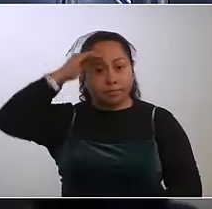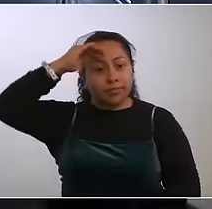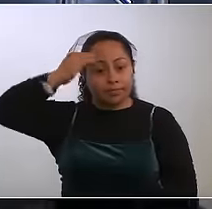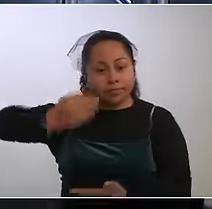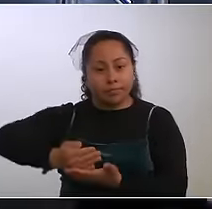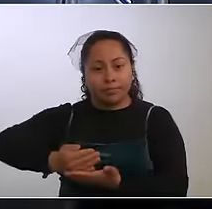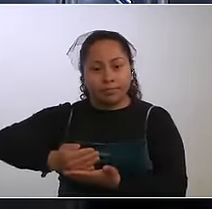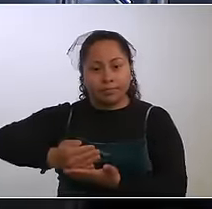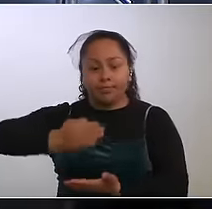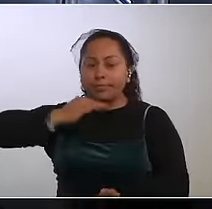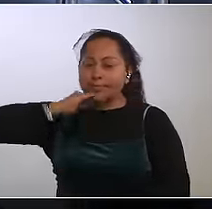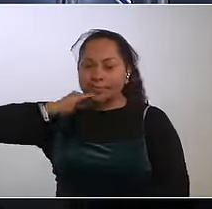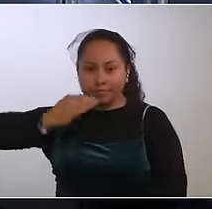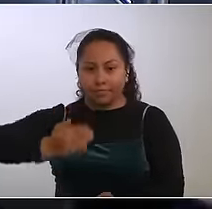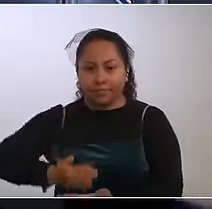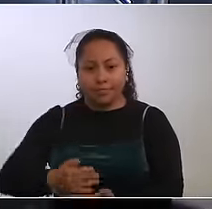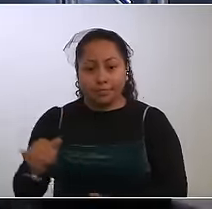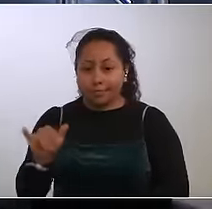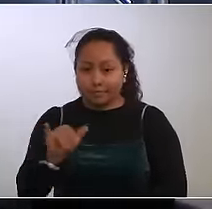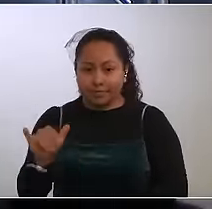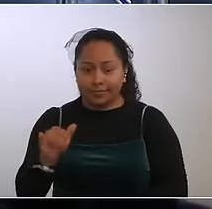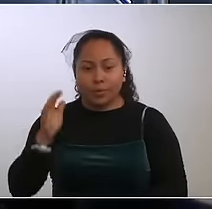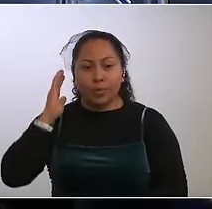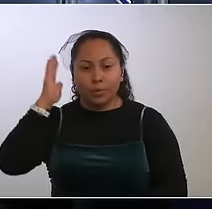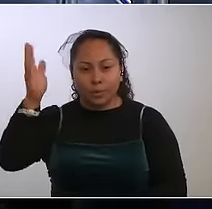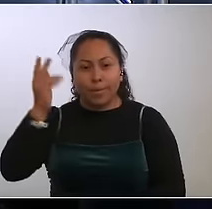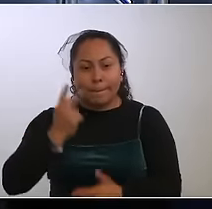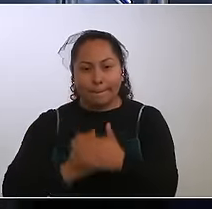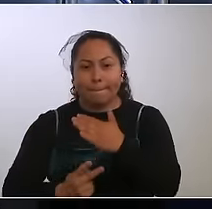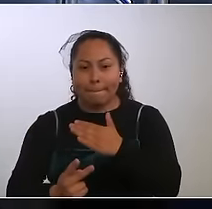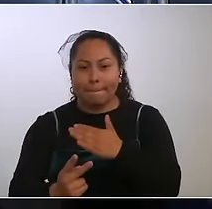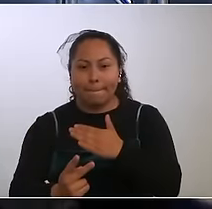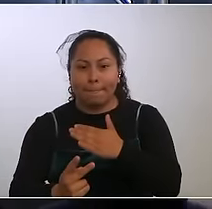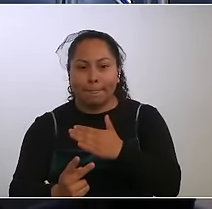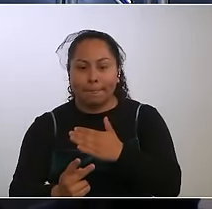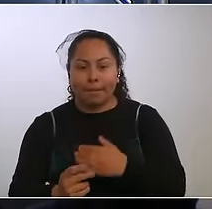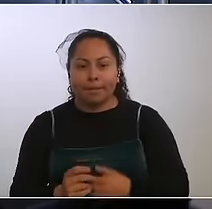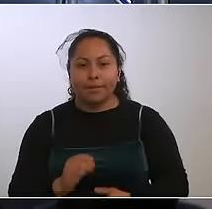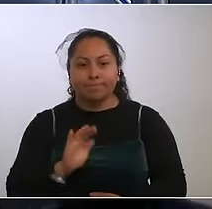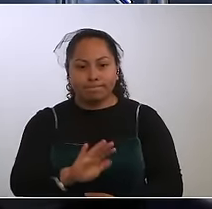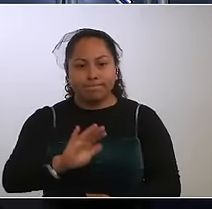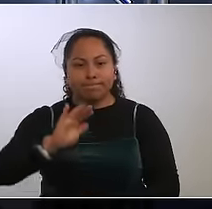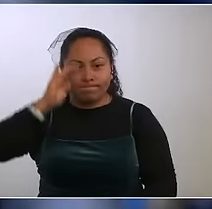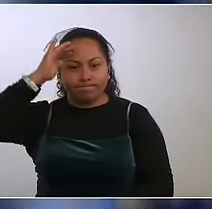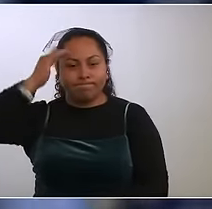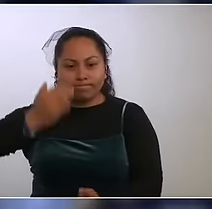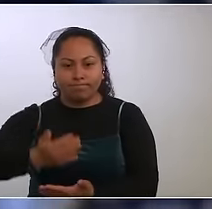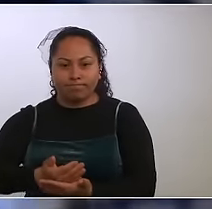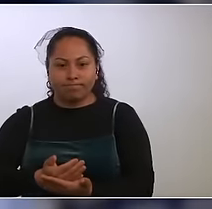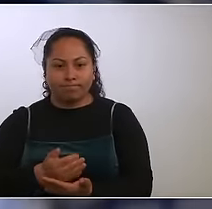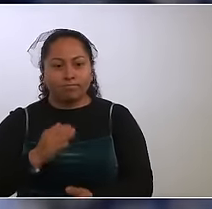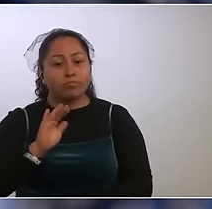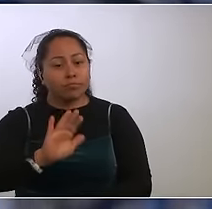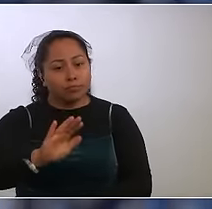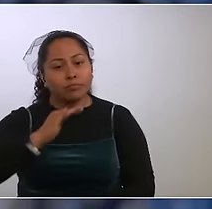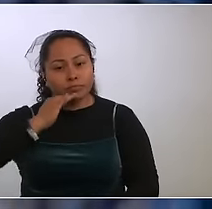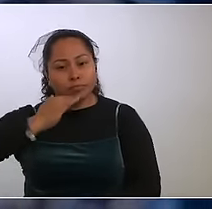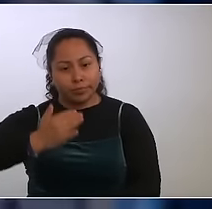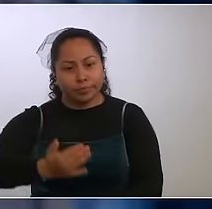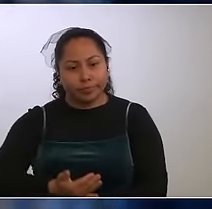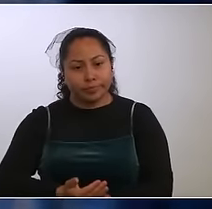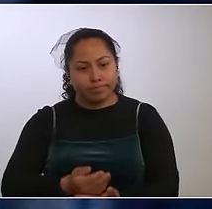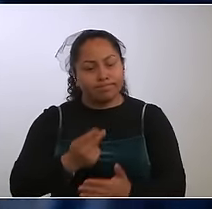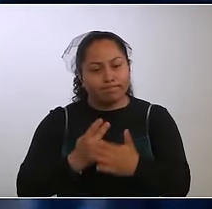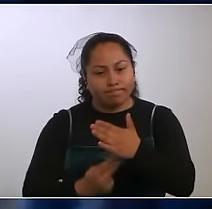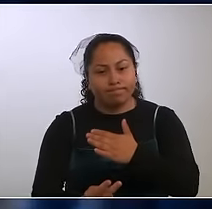You're not all going to get a pulpit in the church, but your sons and your daughters shall prophesy. And